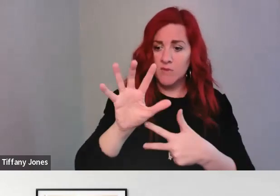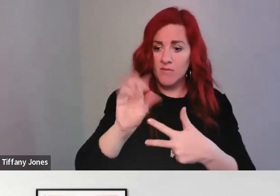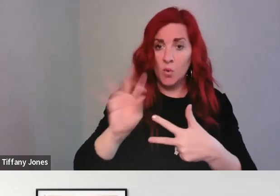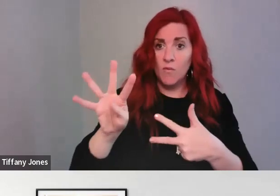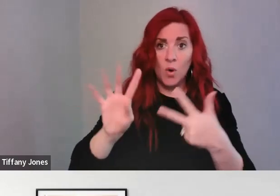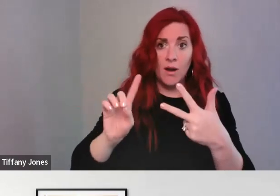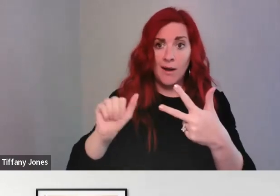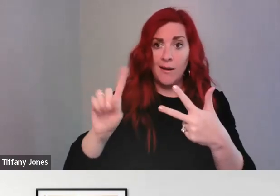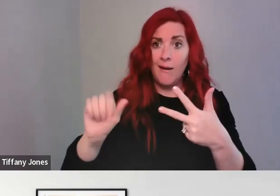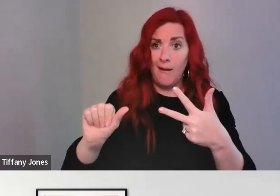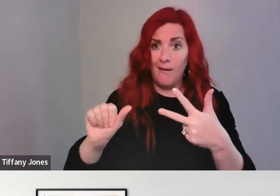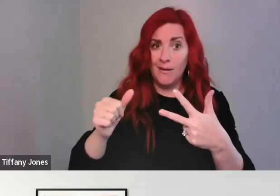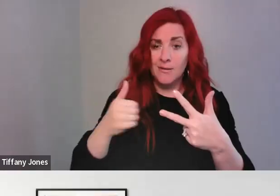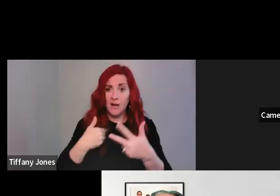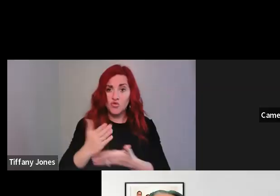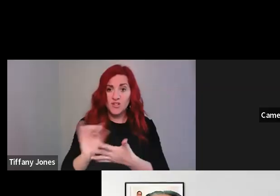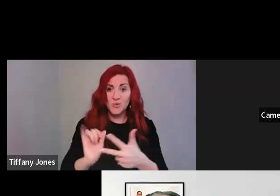504.